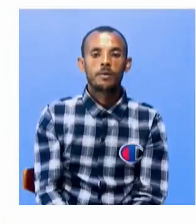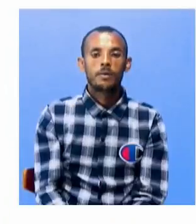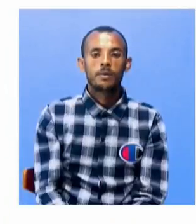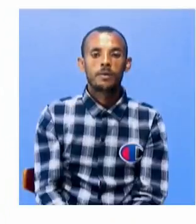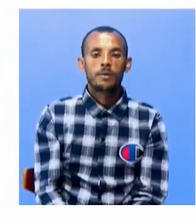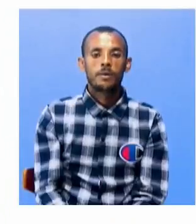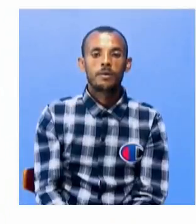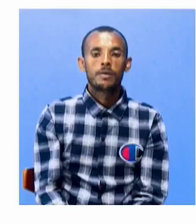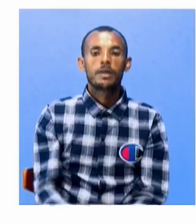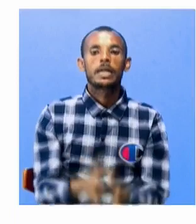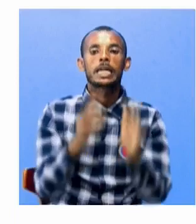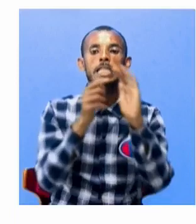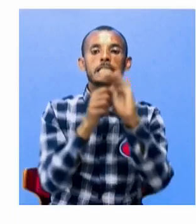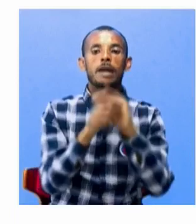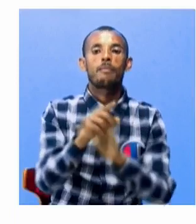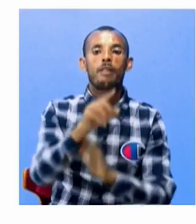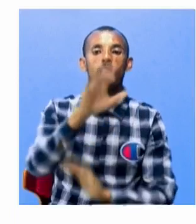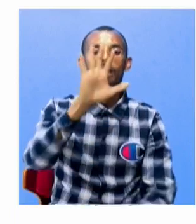Example 5.